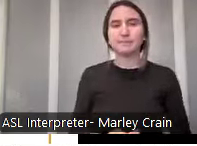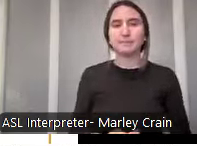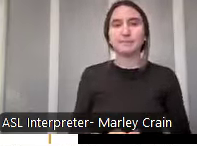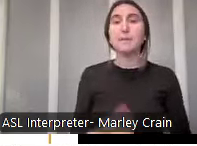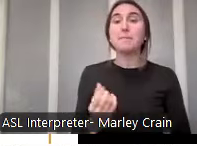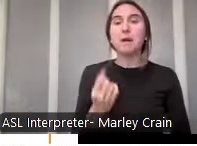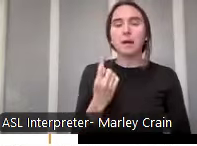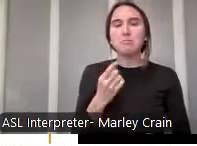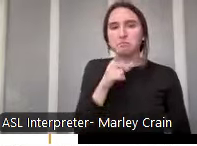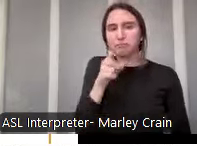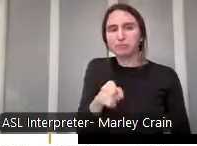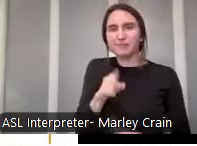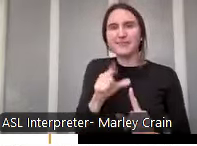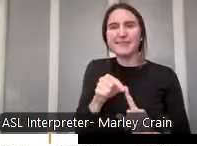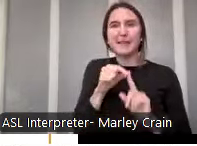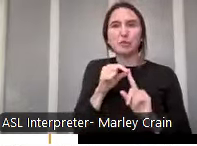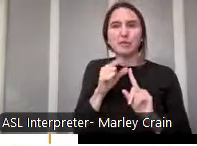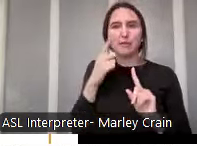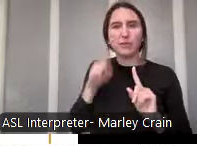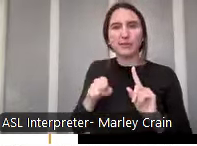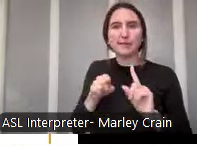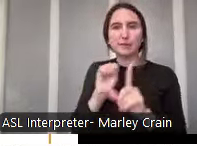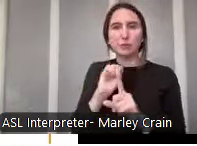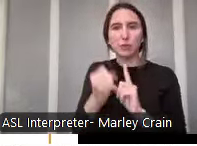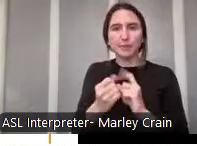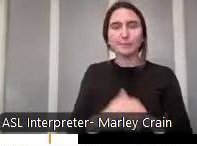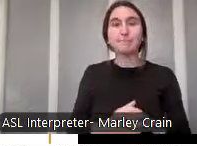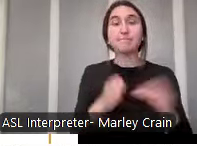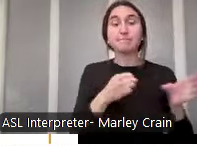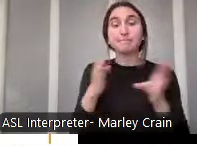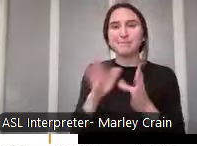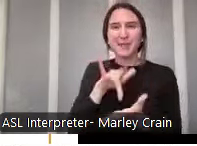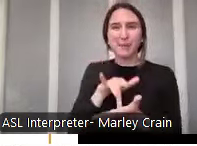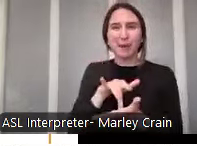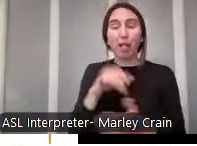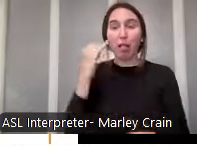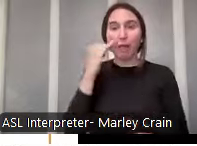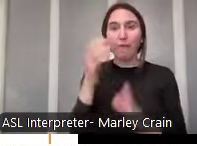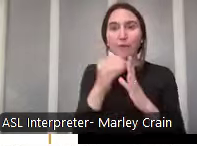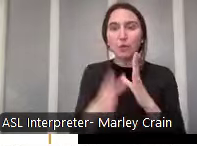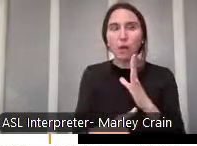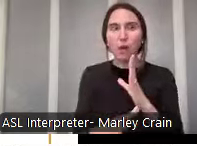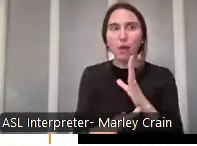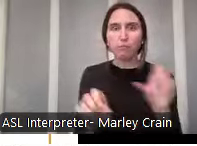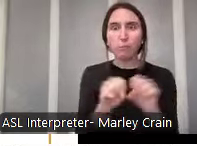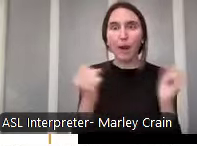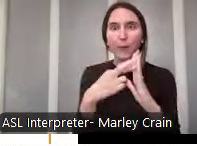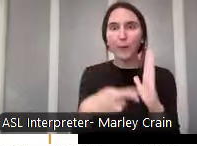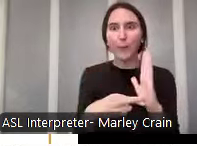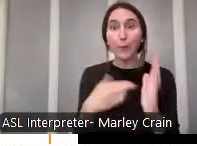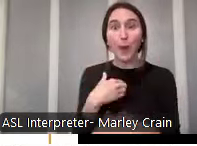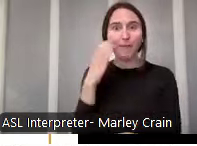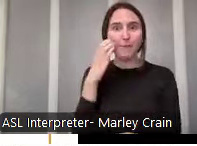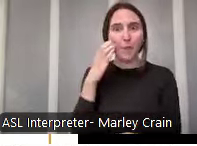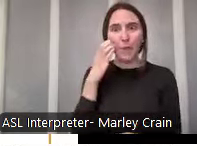family emergency. What if students break the rules? This is the thing we're keeping the eye on the most. Schools are supposed